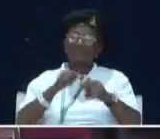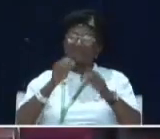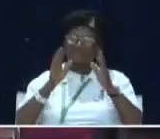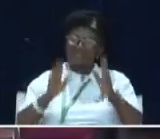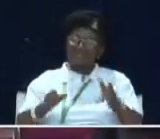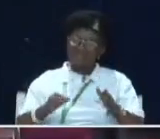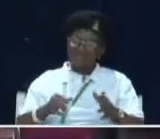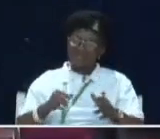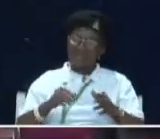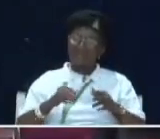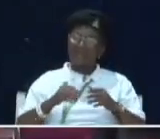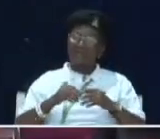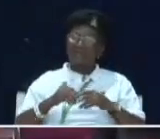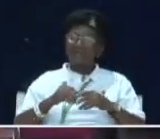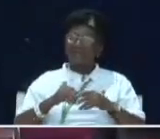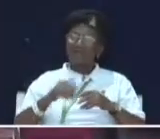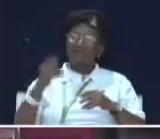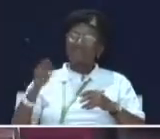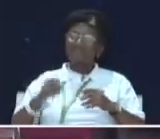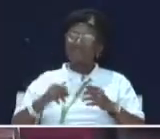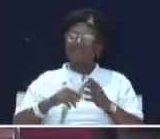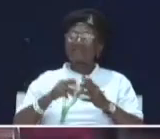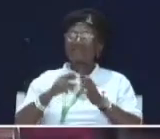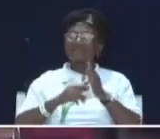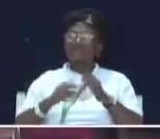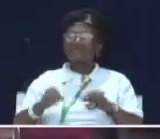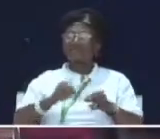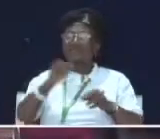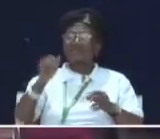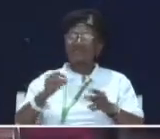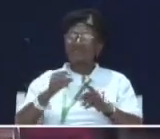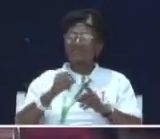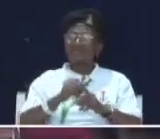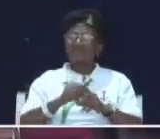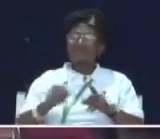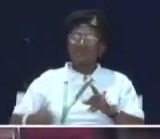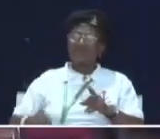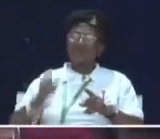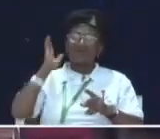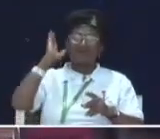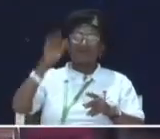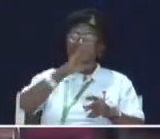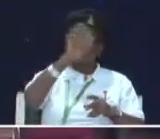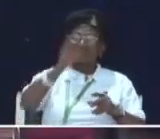ruling rod, will never depart from Judah.